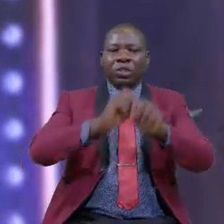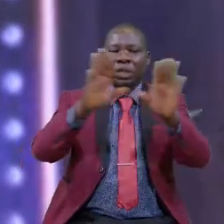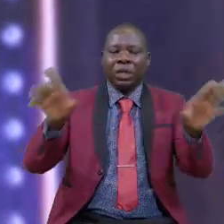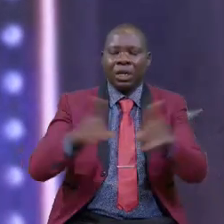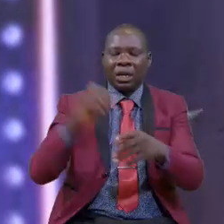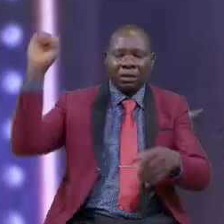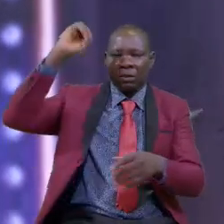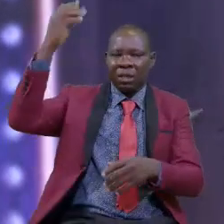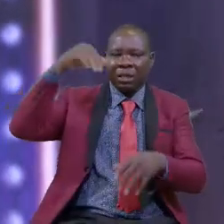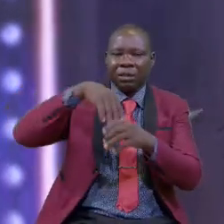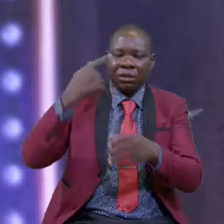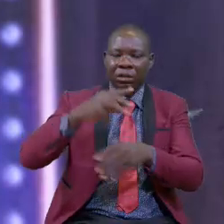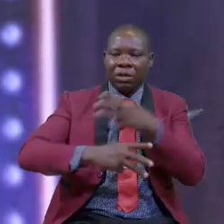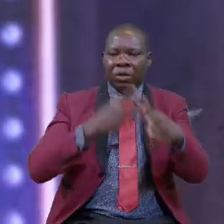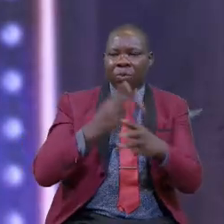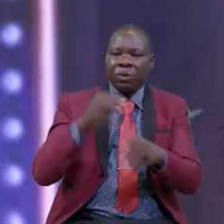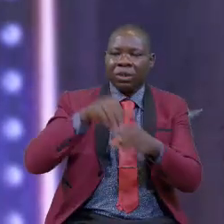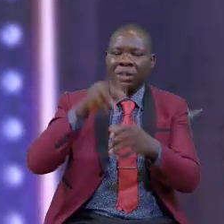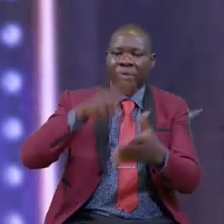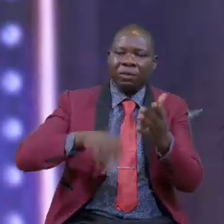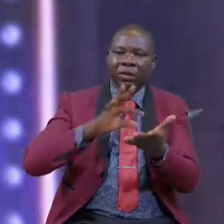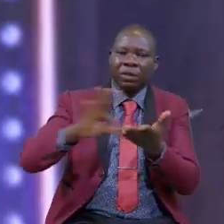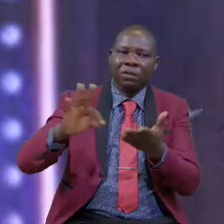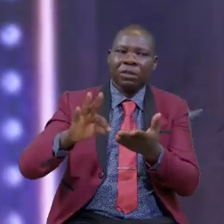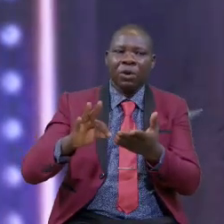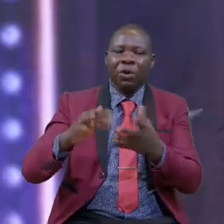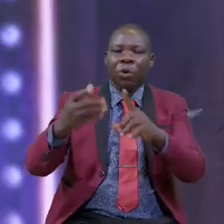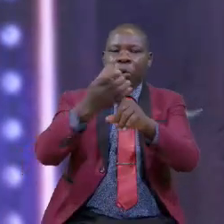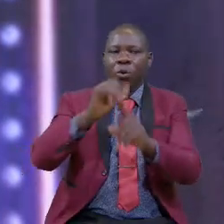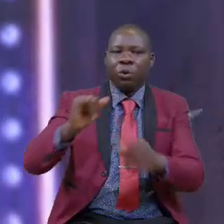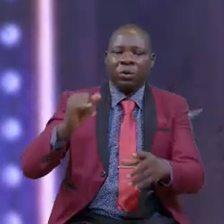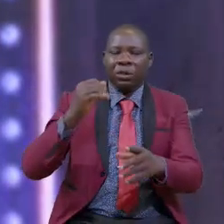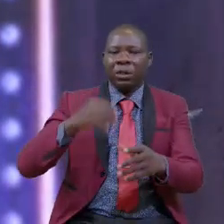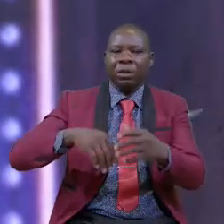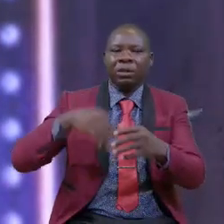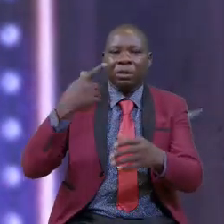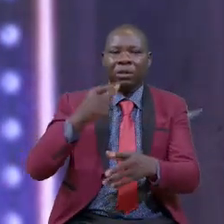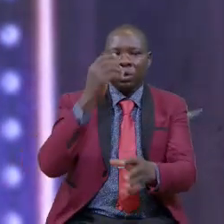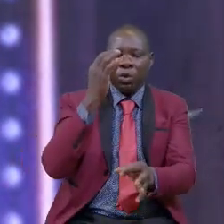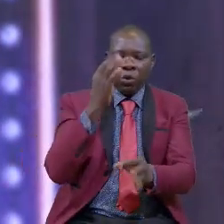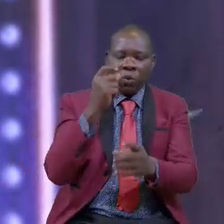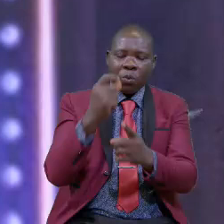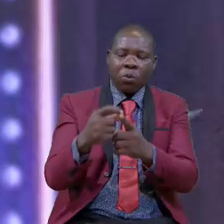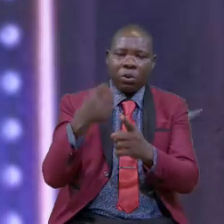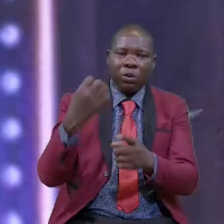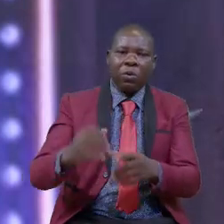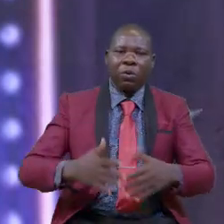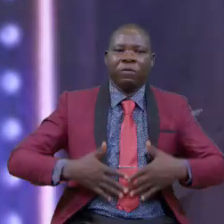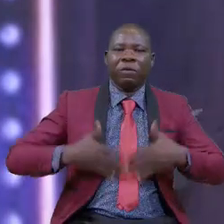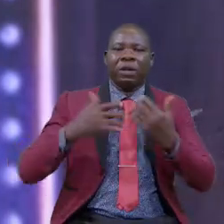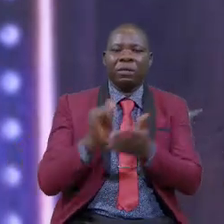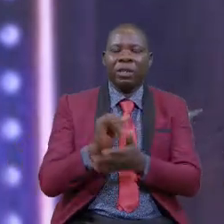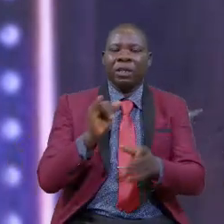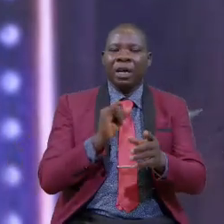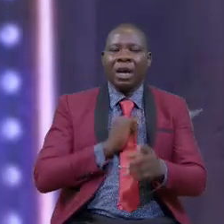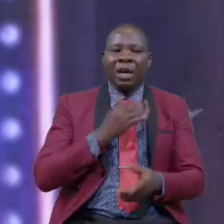in verse 16 it says, holding forth the word of life, that I may rejoice in the day